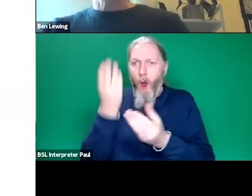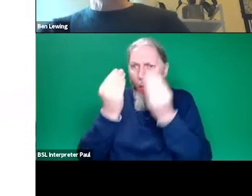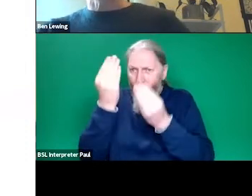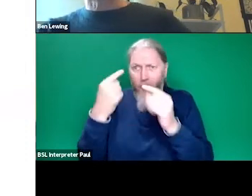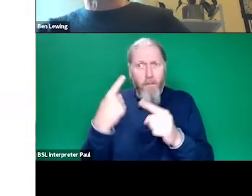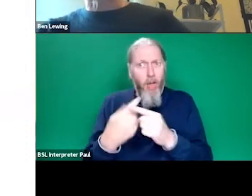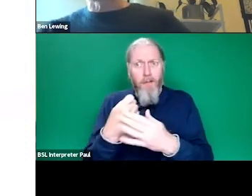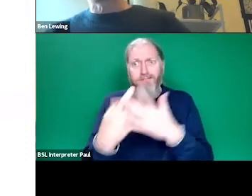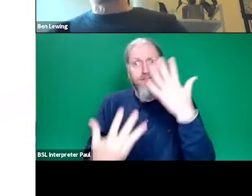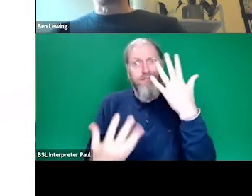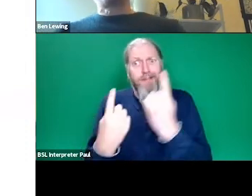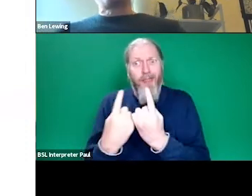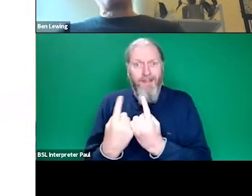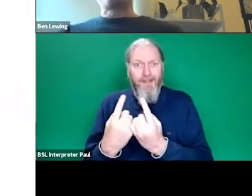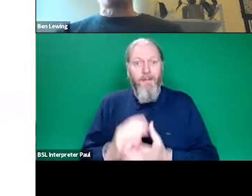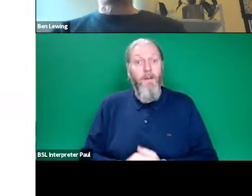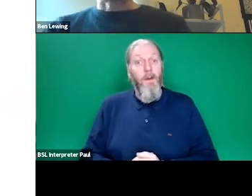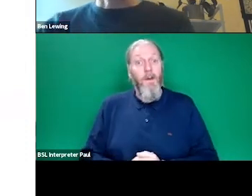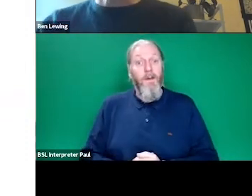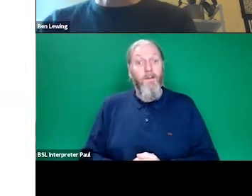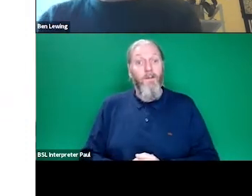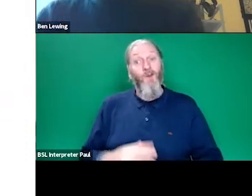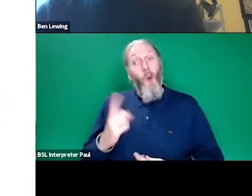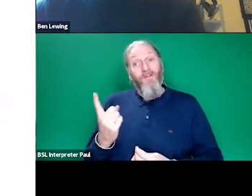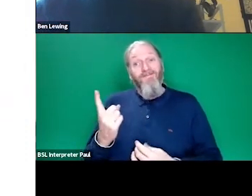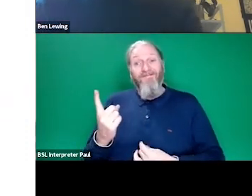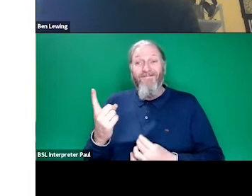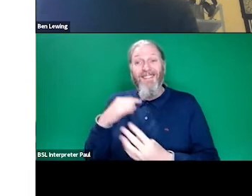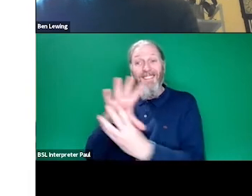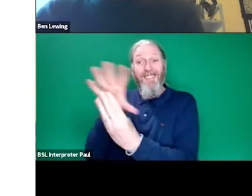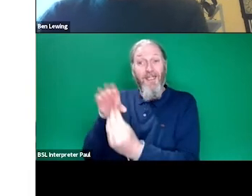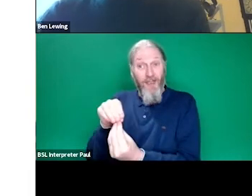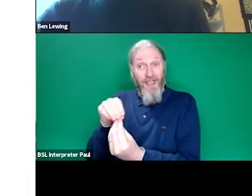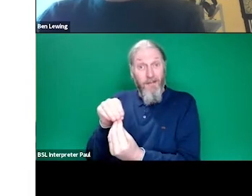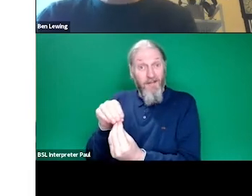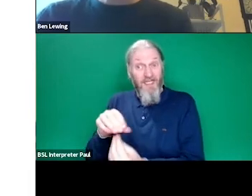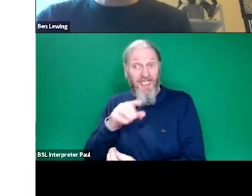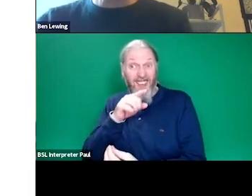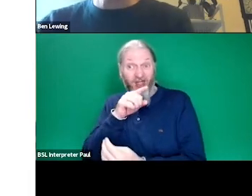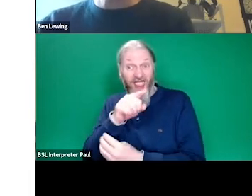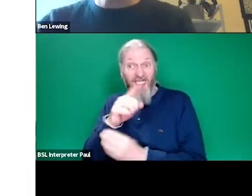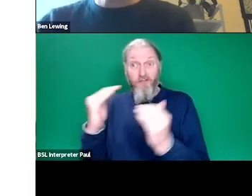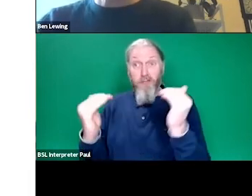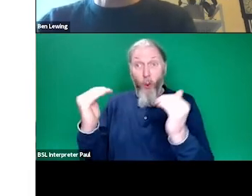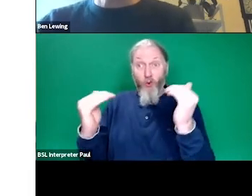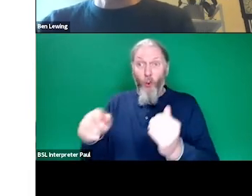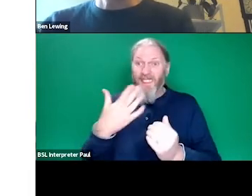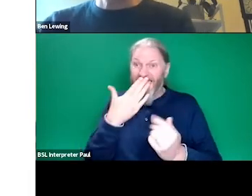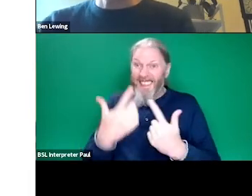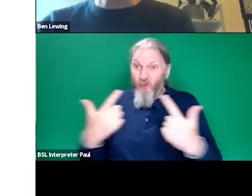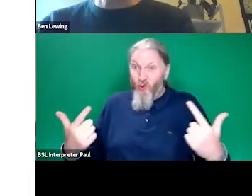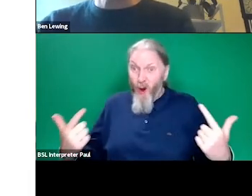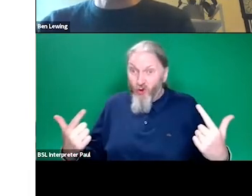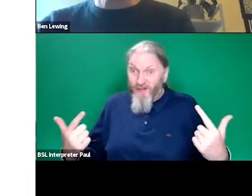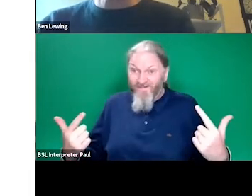And in conclusion then, is this proportionate? Is this a hammer to crack a nut? Well, our